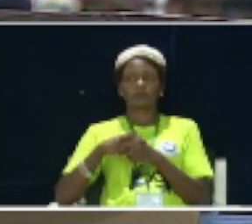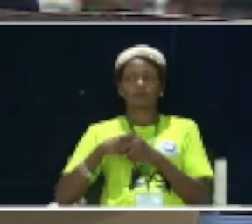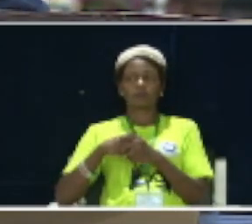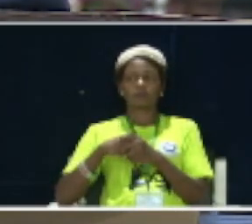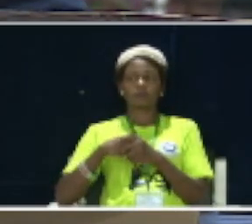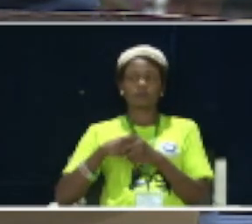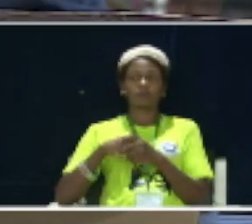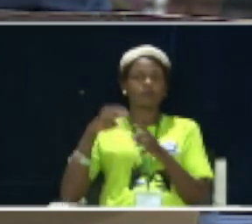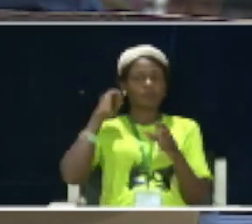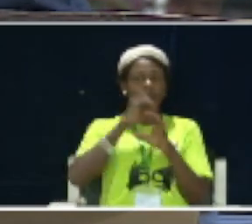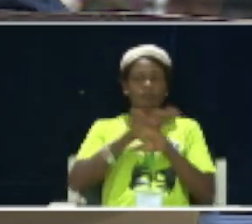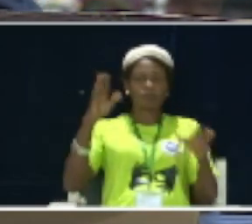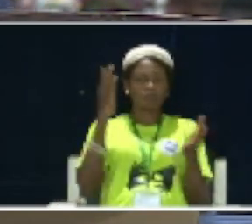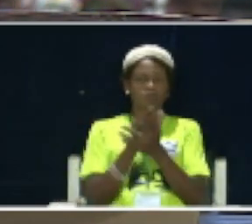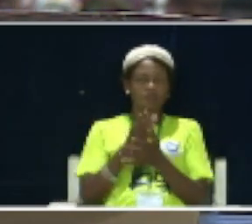He did not stop there.